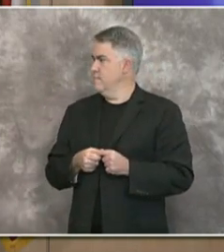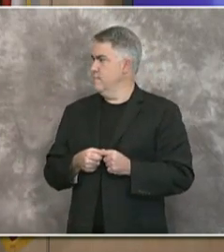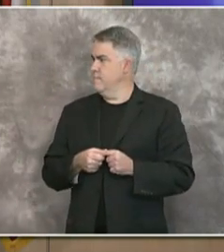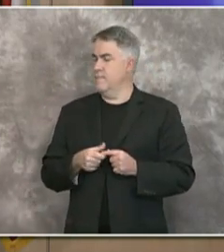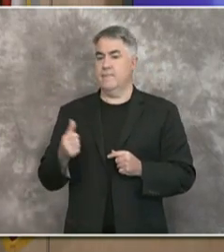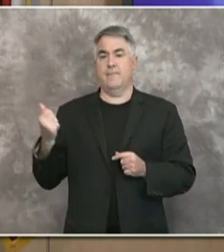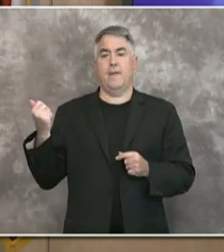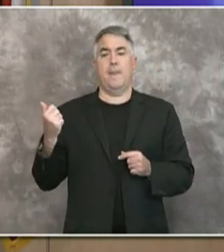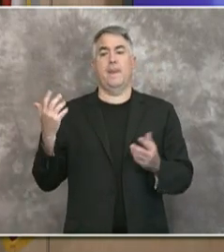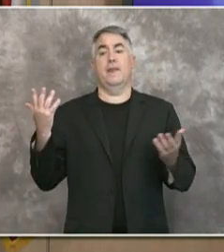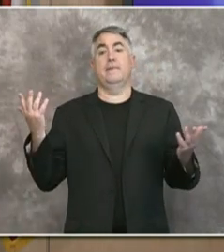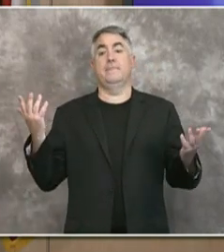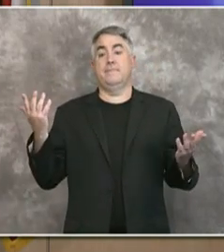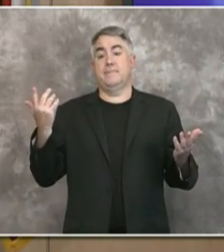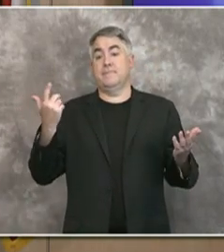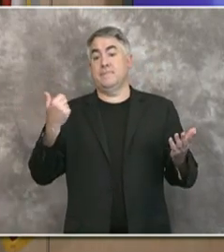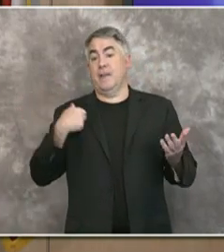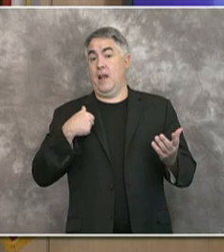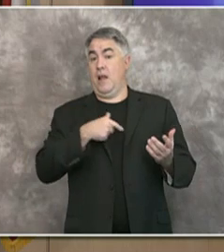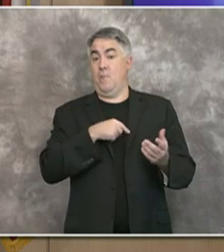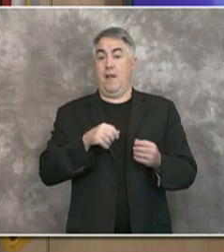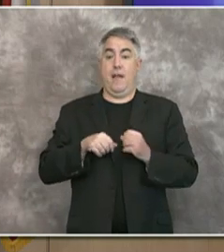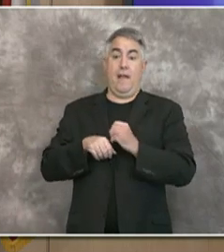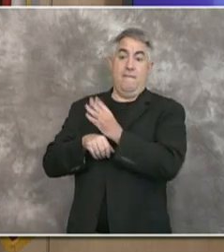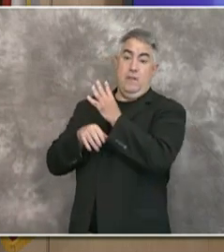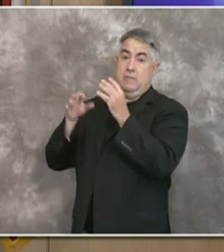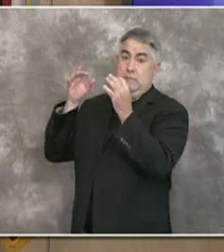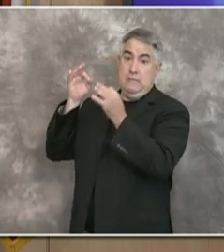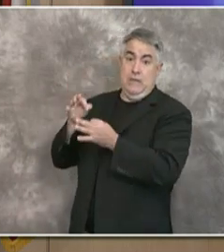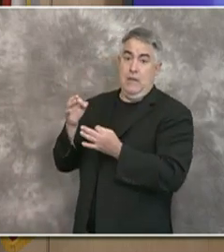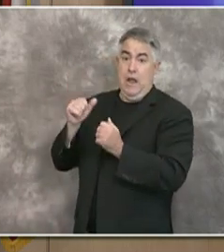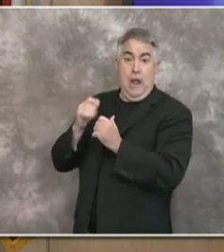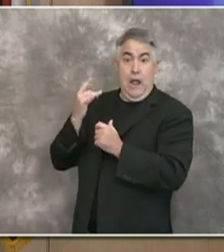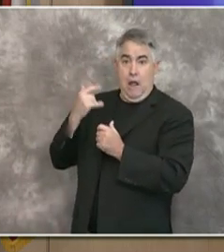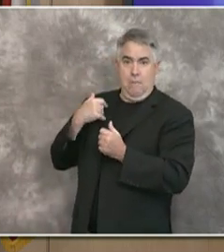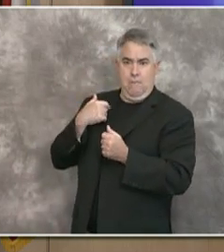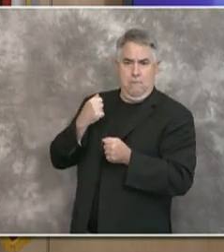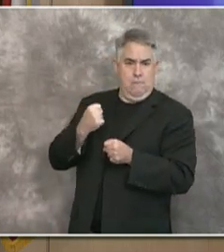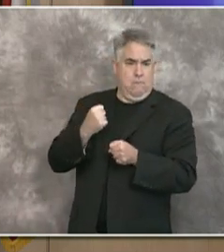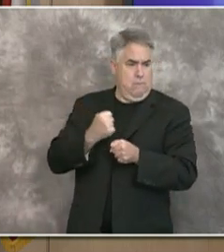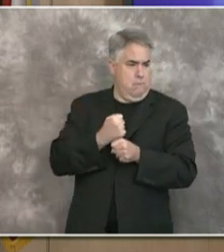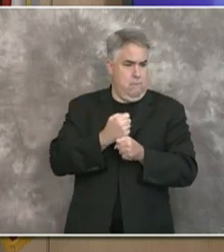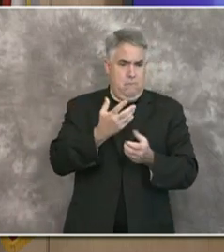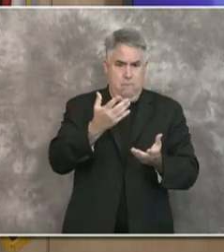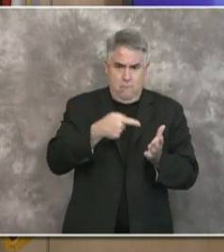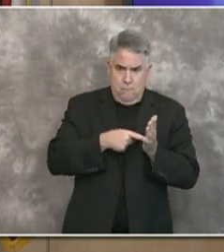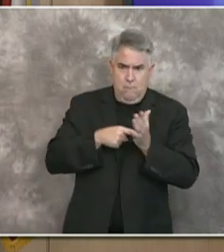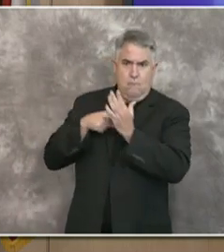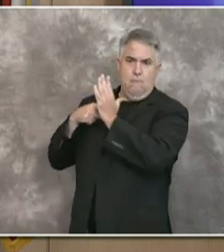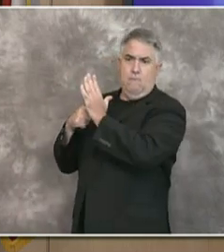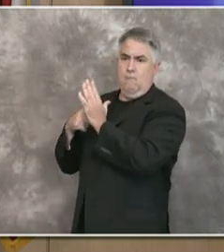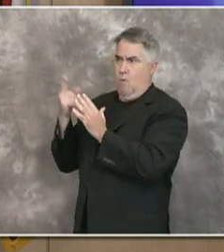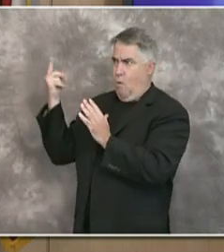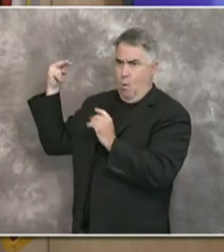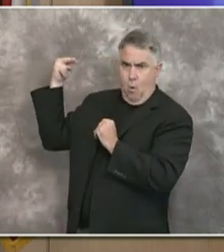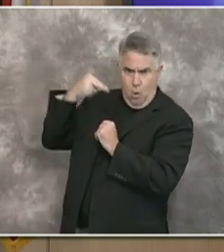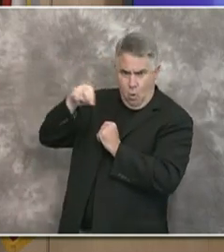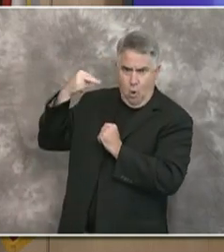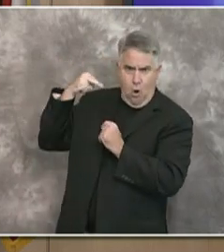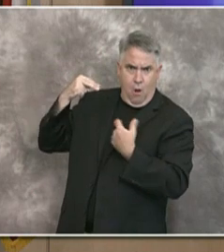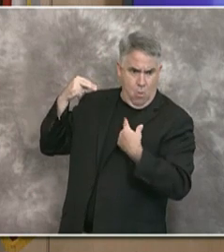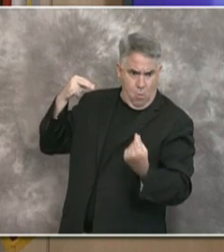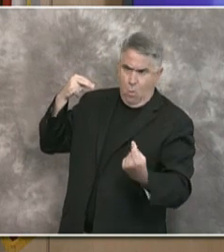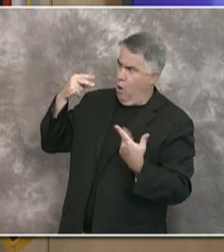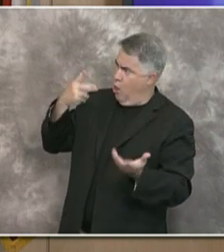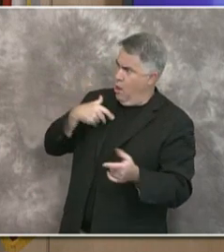I think what influences the state decisions that are being made is the data. I think from the beginning they've said that they're going to make decisions based on the public health data,